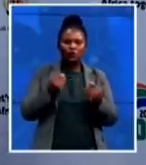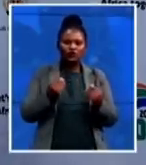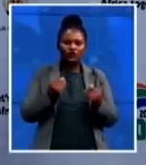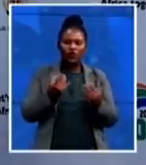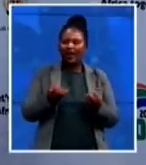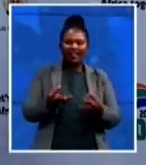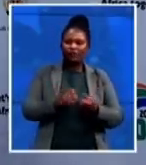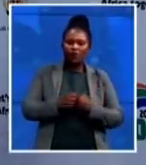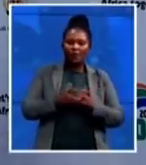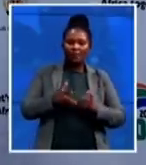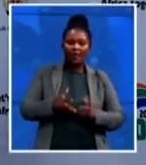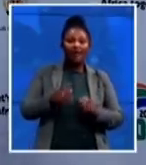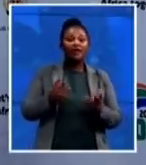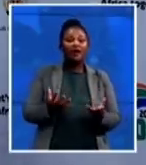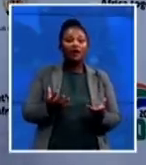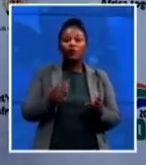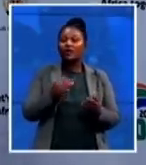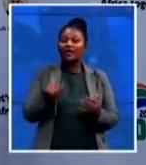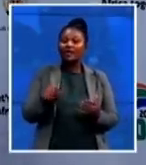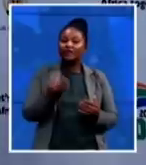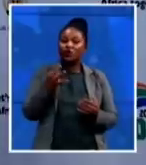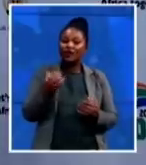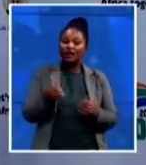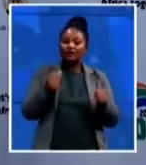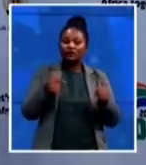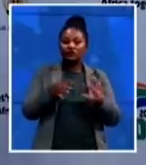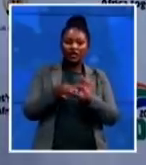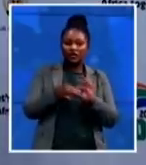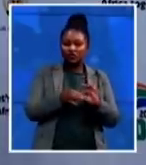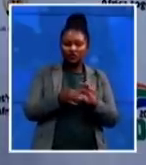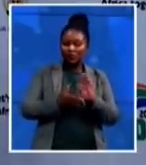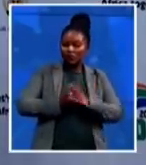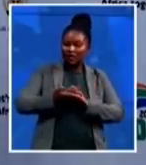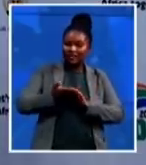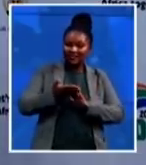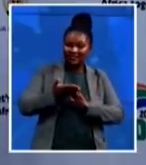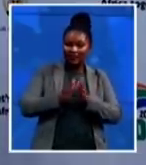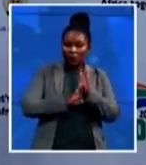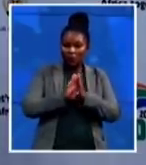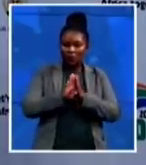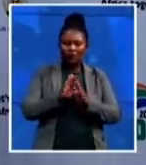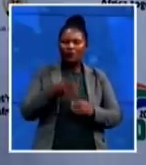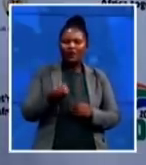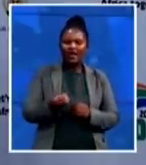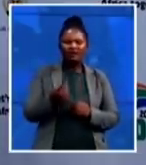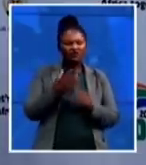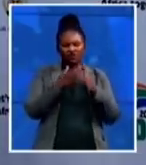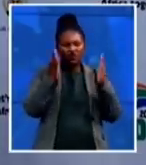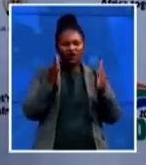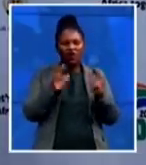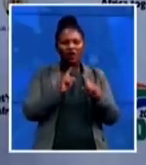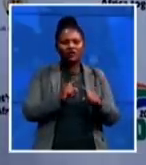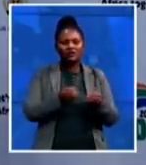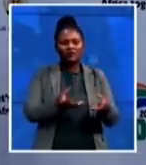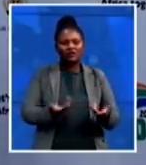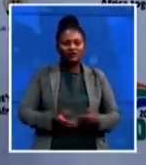no productivity in the world of humanity. That's the general answer I would give there, but whether the president is participating or not is a